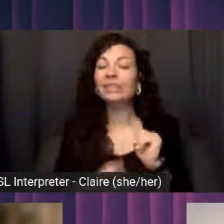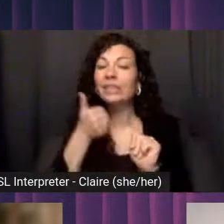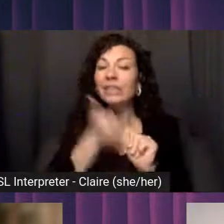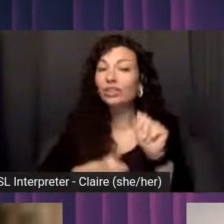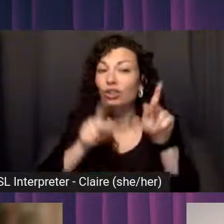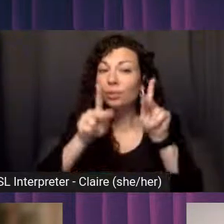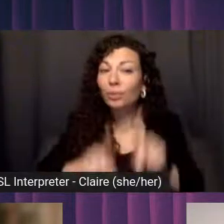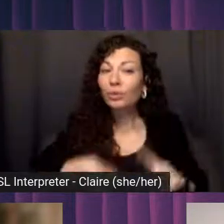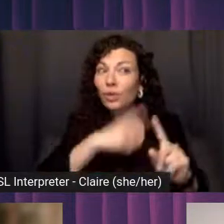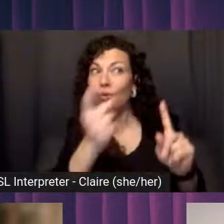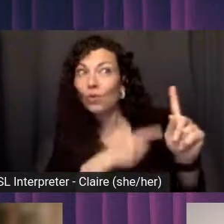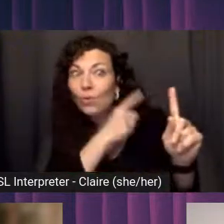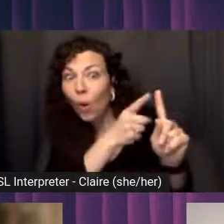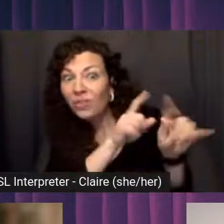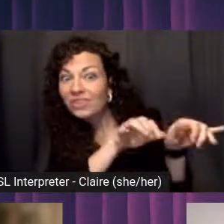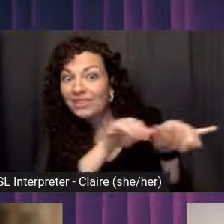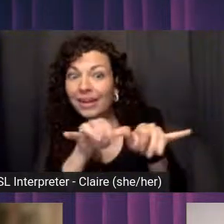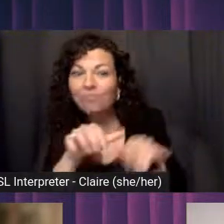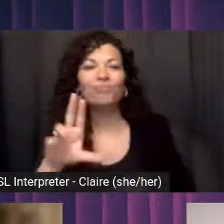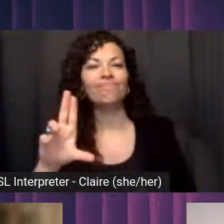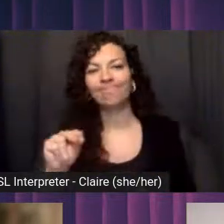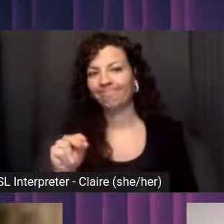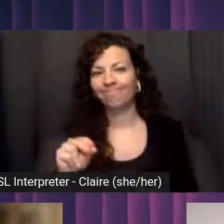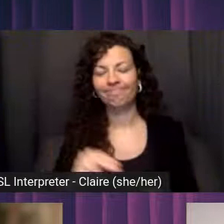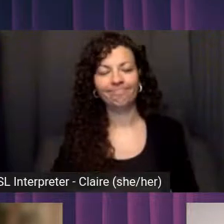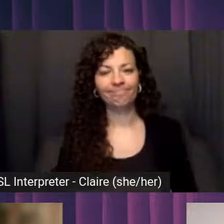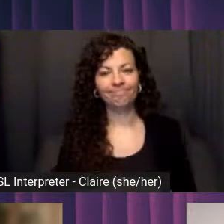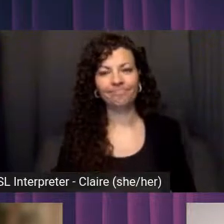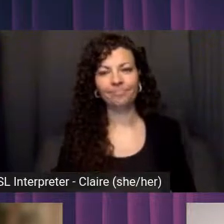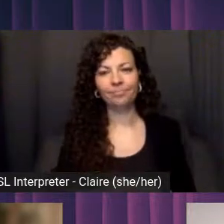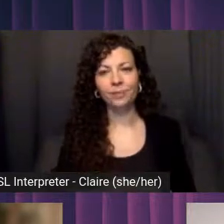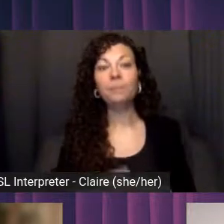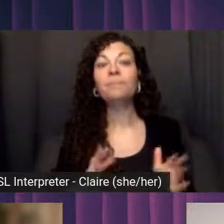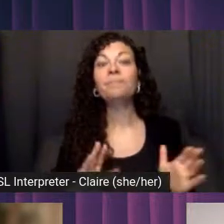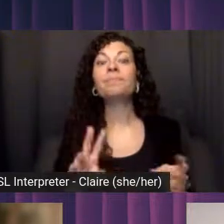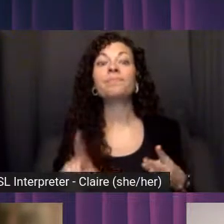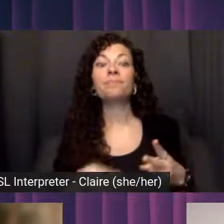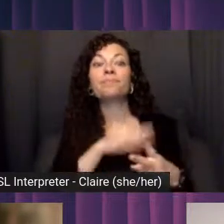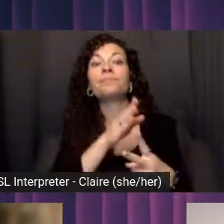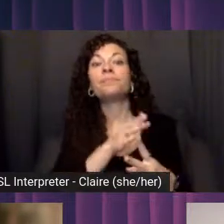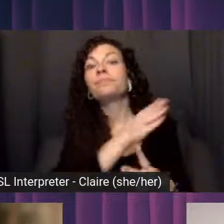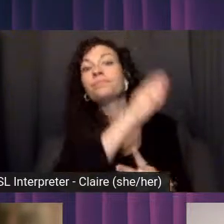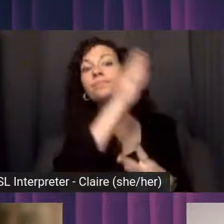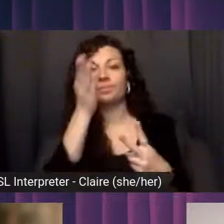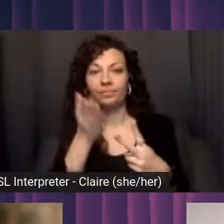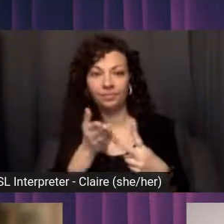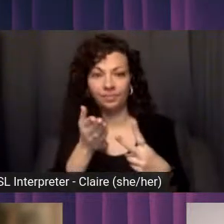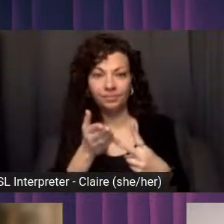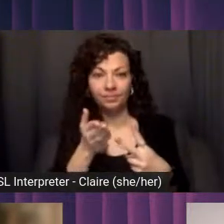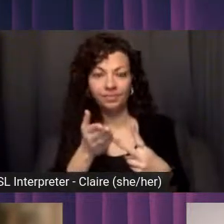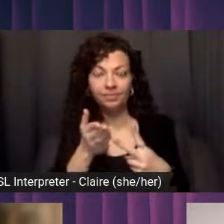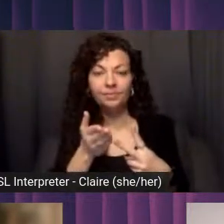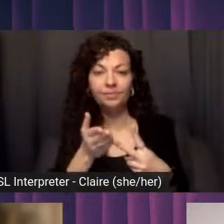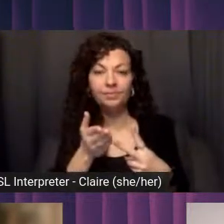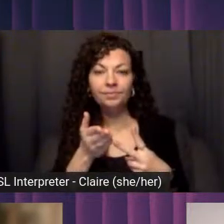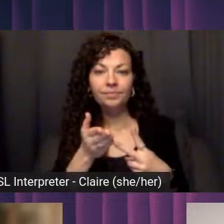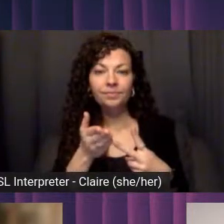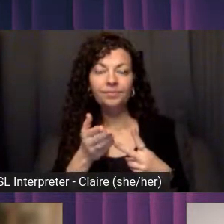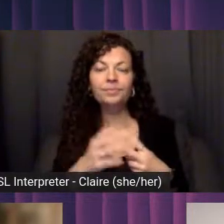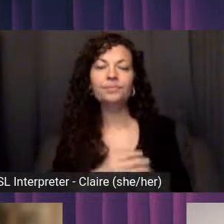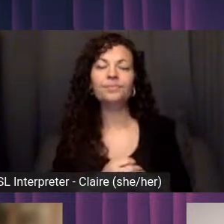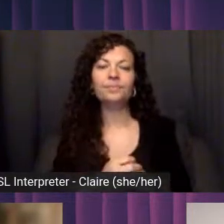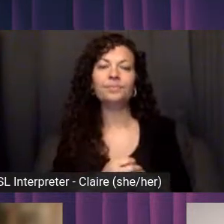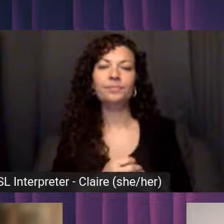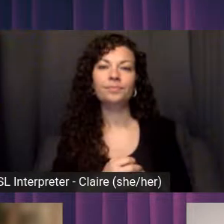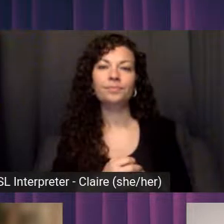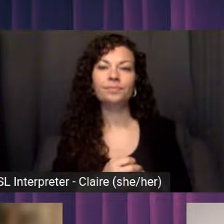And sort of second to that, and this is just for like anyone who will listen, is that it doesn't